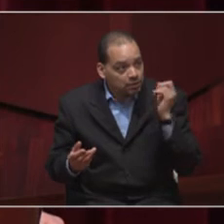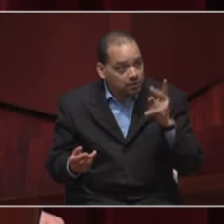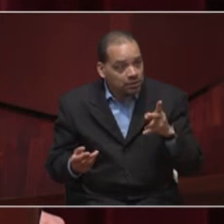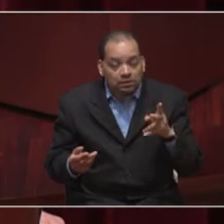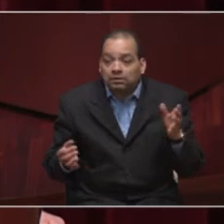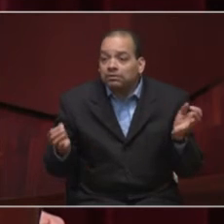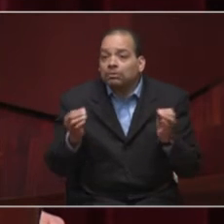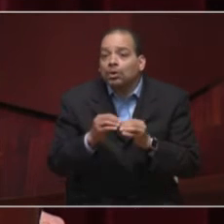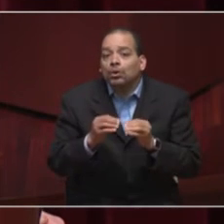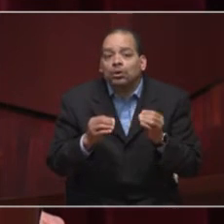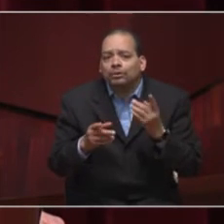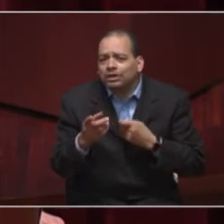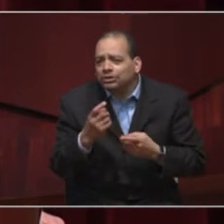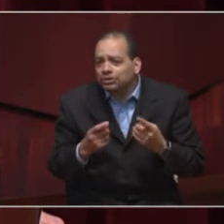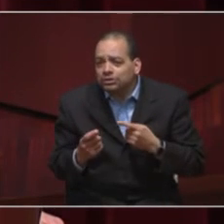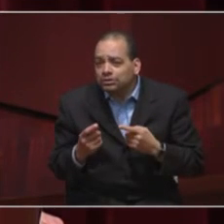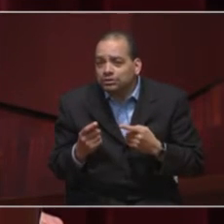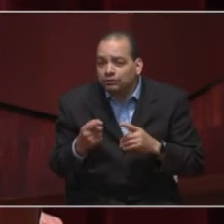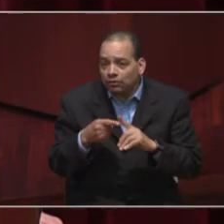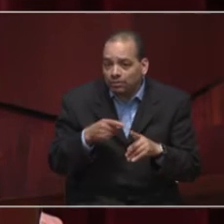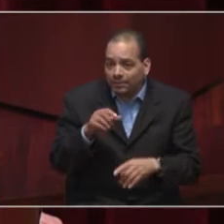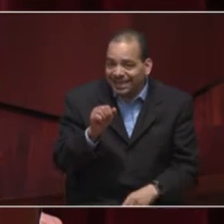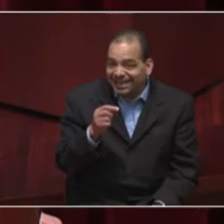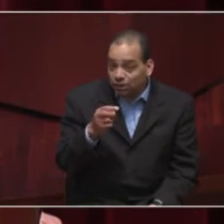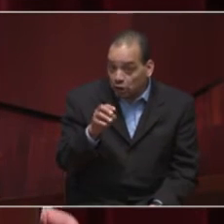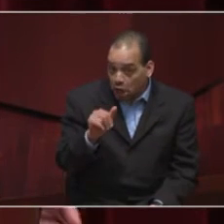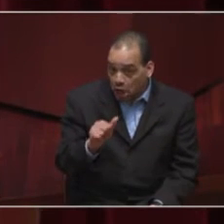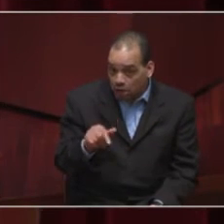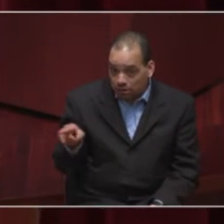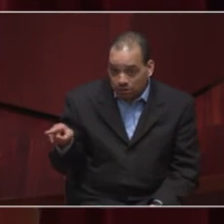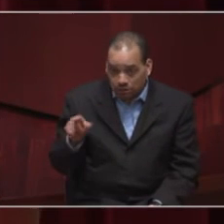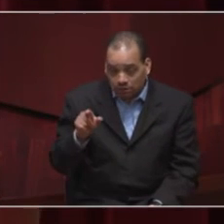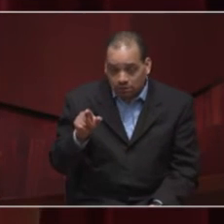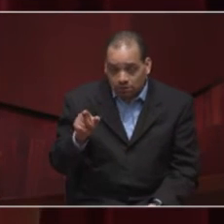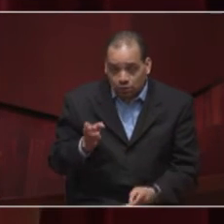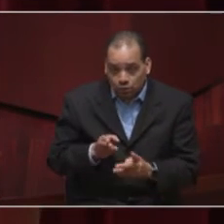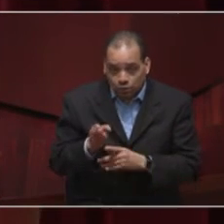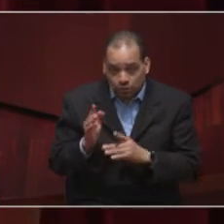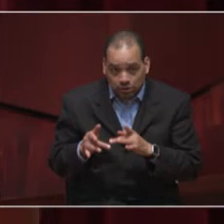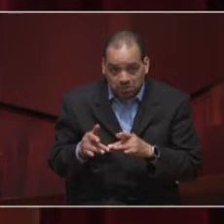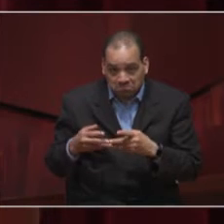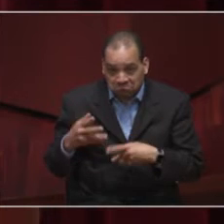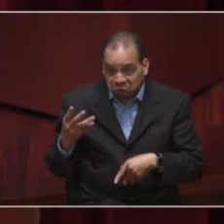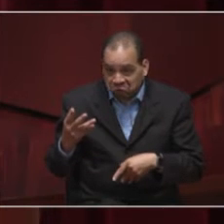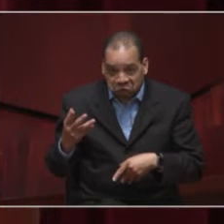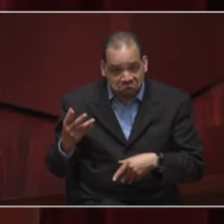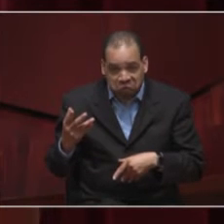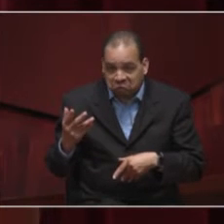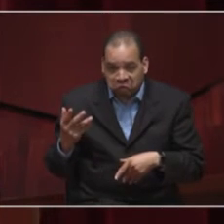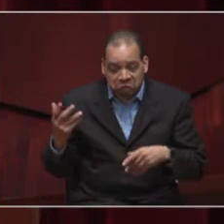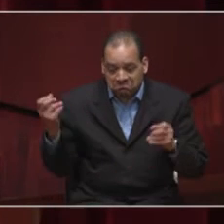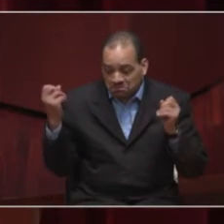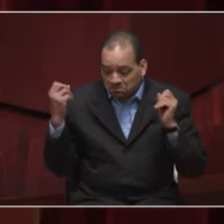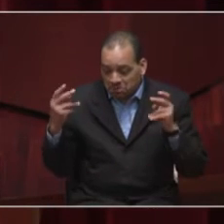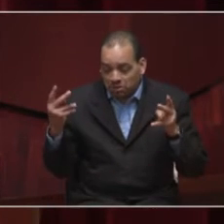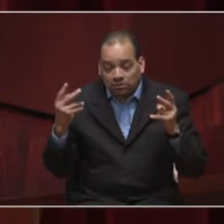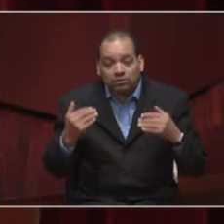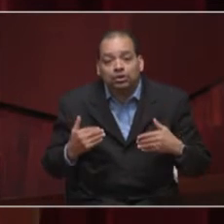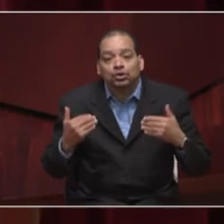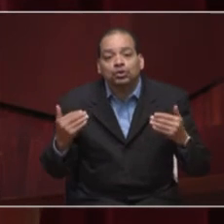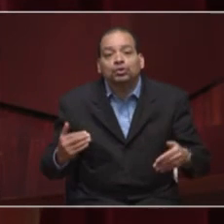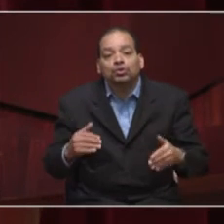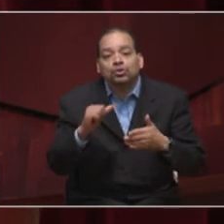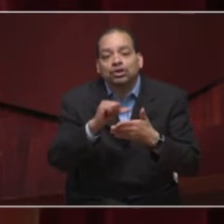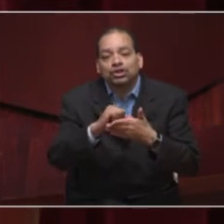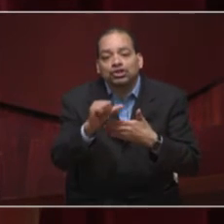any questions that came in, Angela, from anyone else? No? Okay, with that, we will move on to the next item on